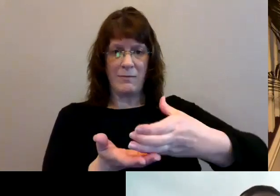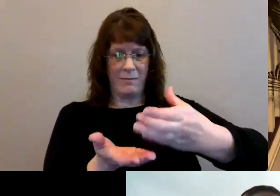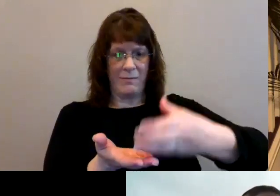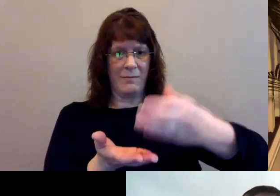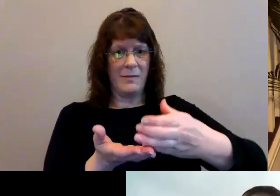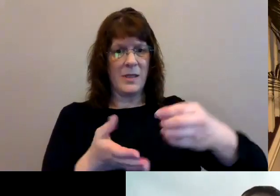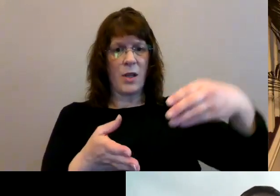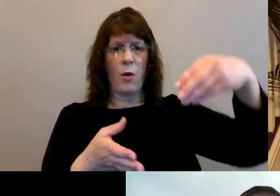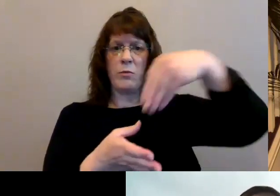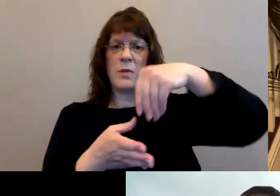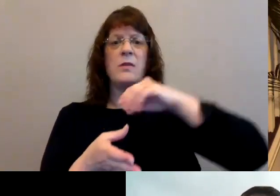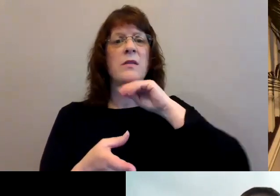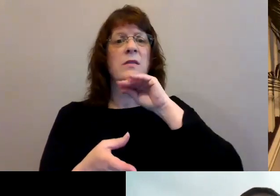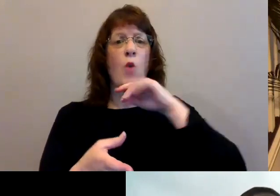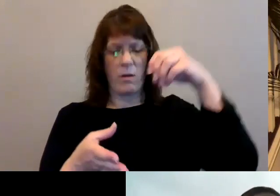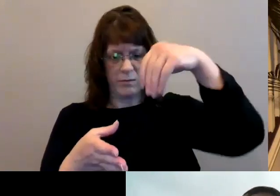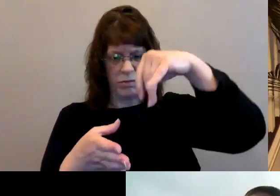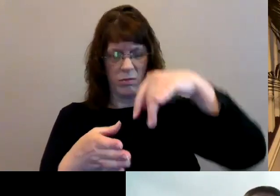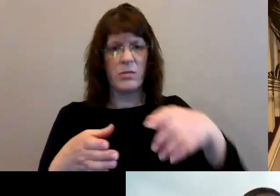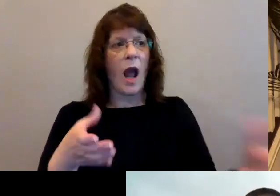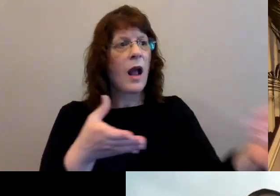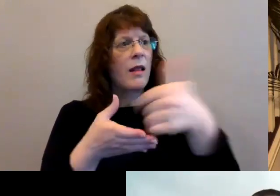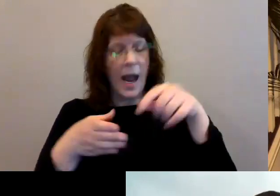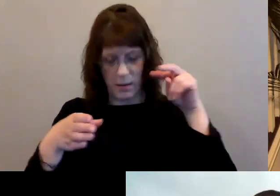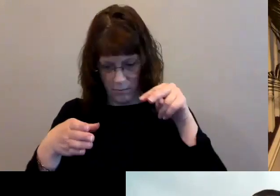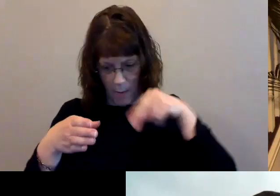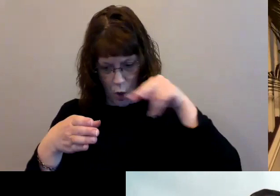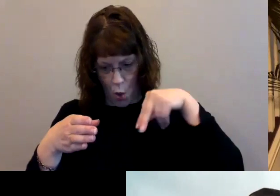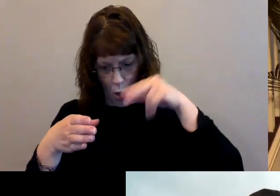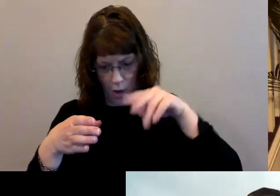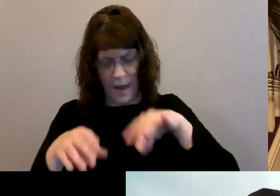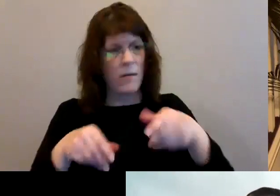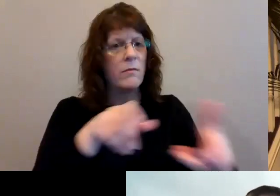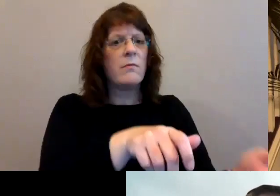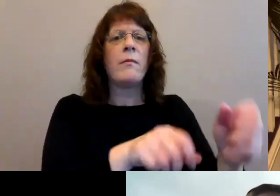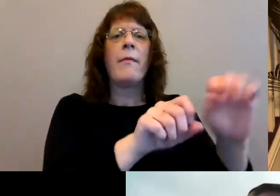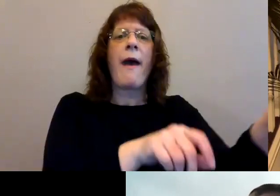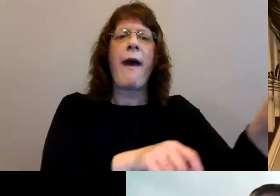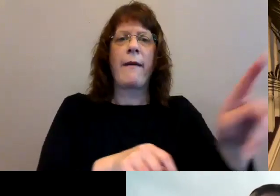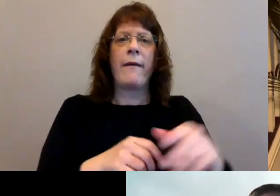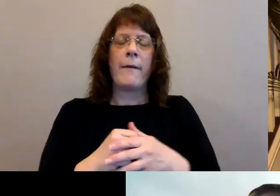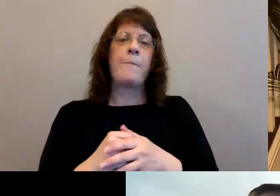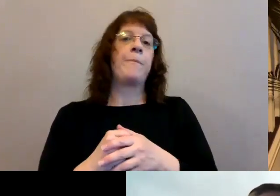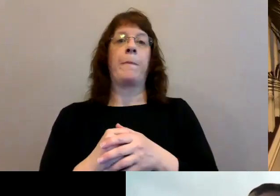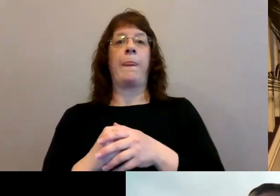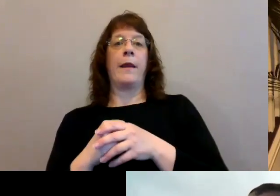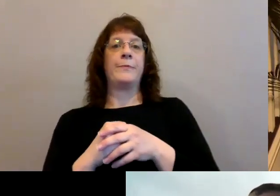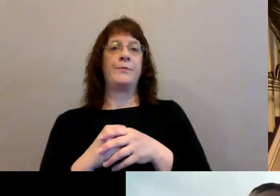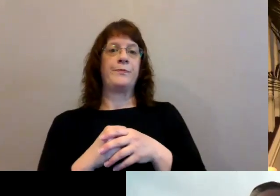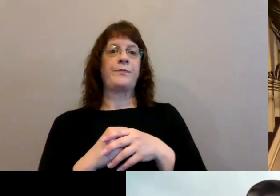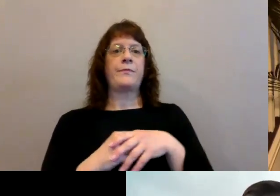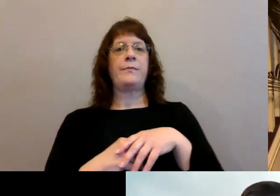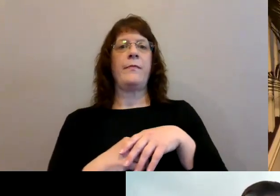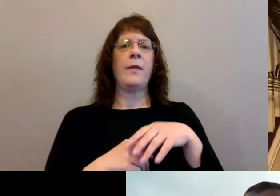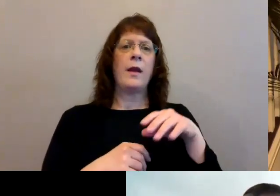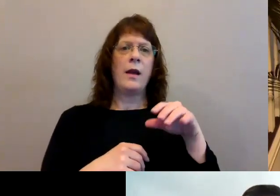some soil, collect some stuff, observe them, release them, and so on. Awesome. iNaturalist is also really useful. I have